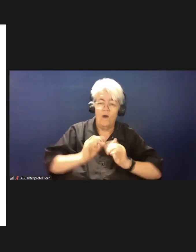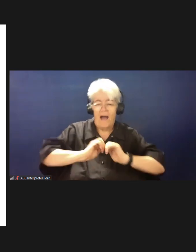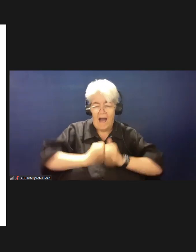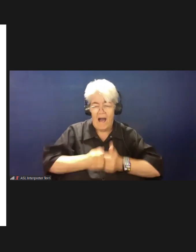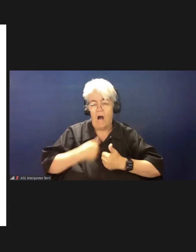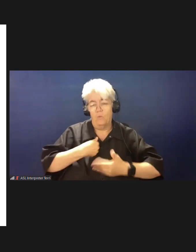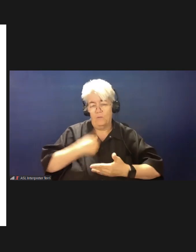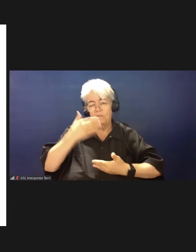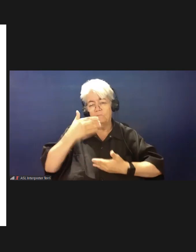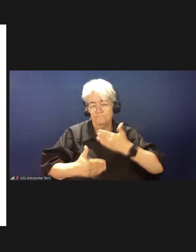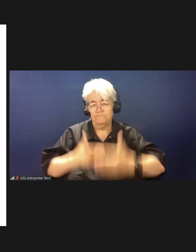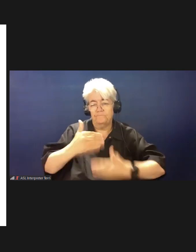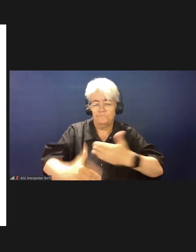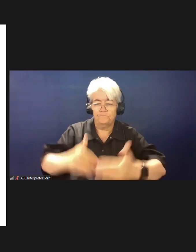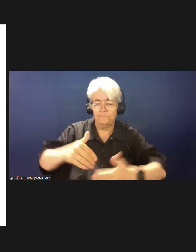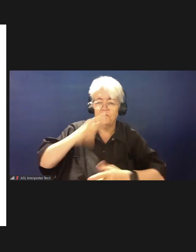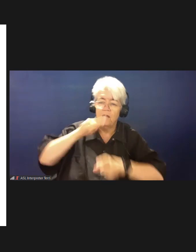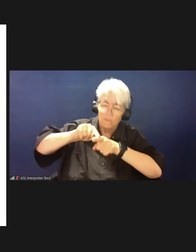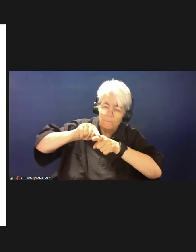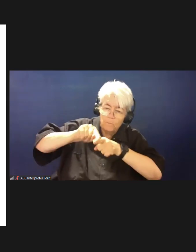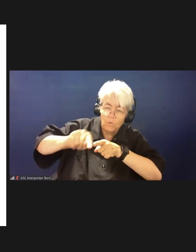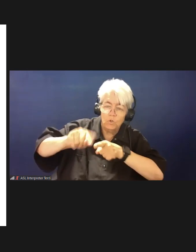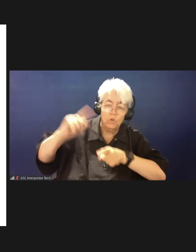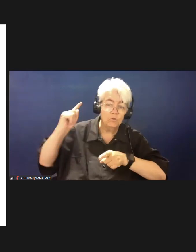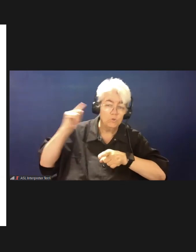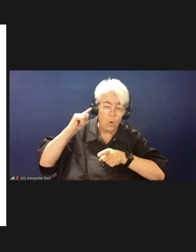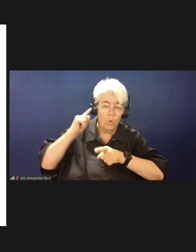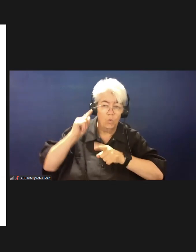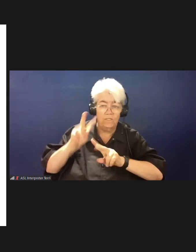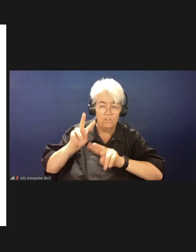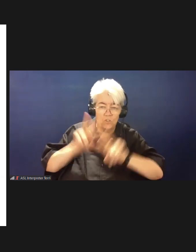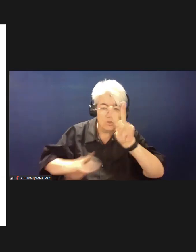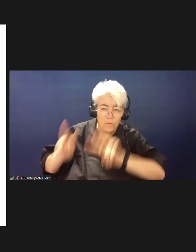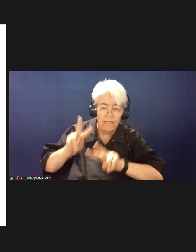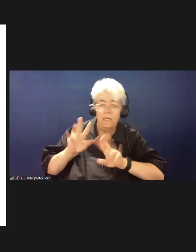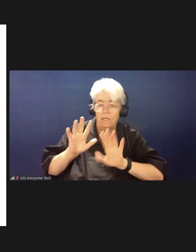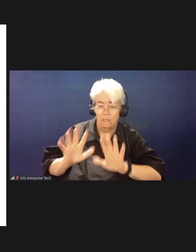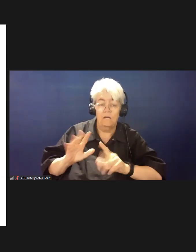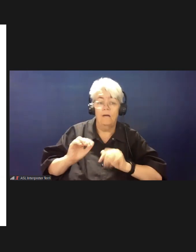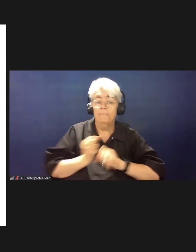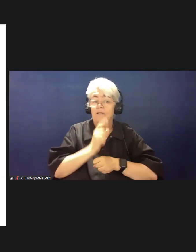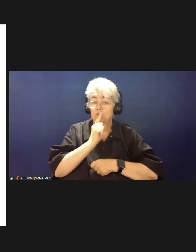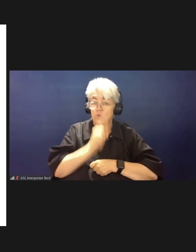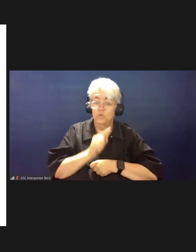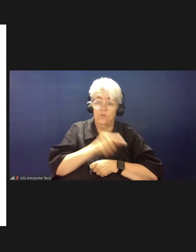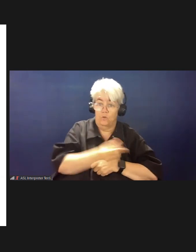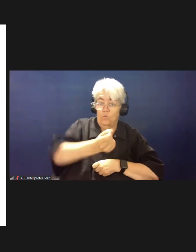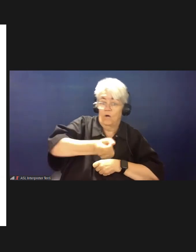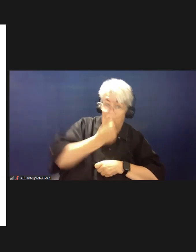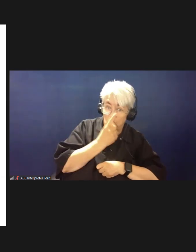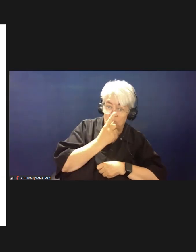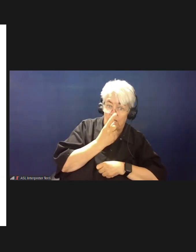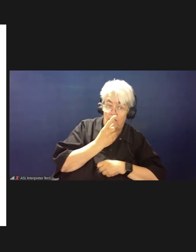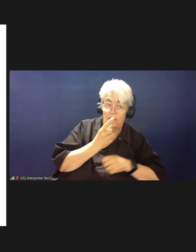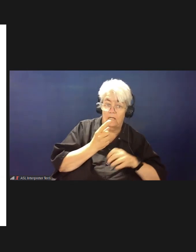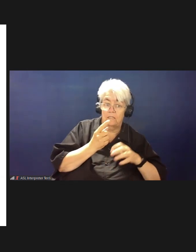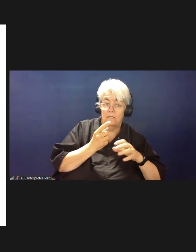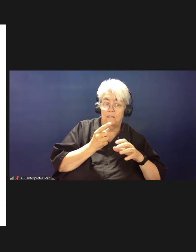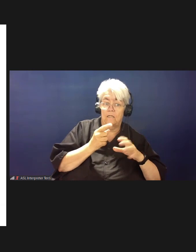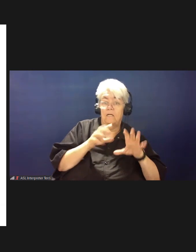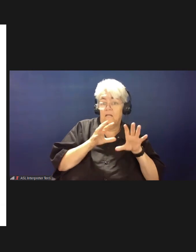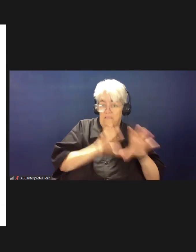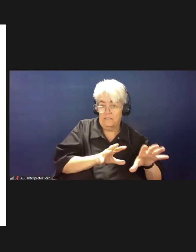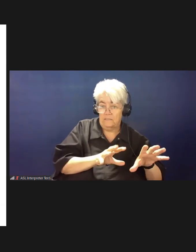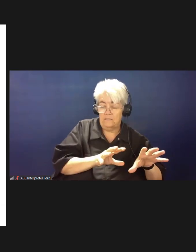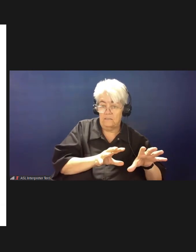of the Pure Tone screening just to make sure that you have those covered as